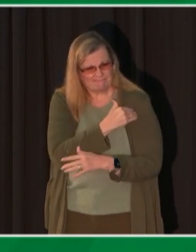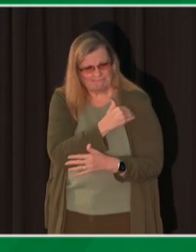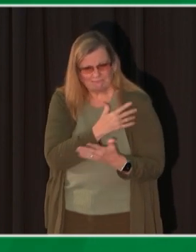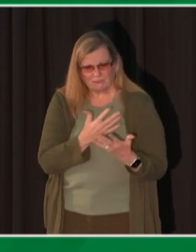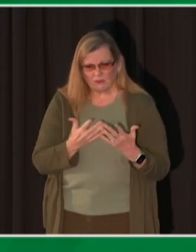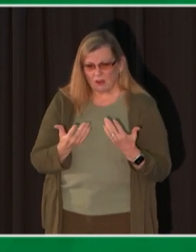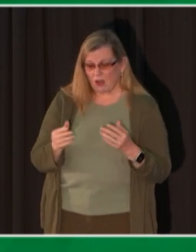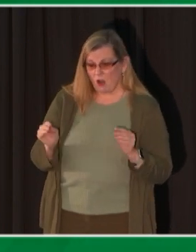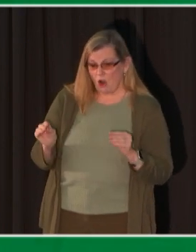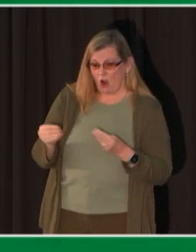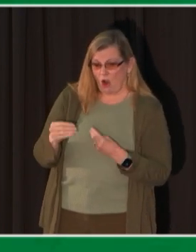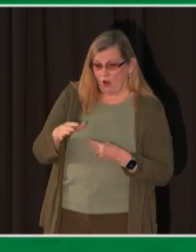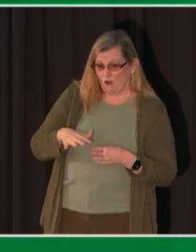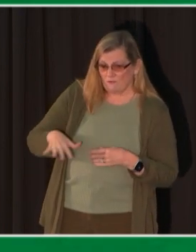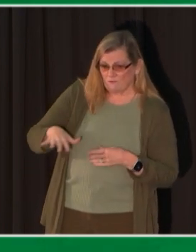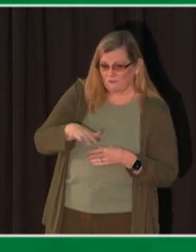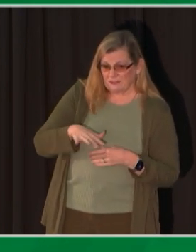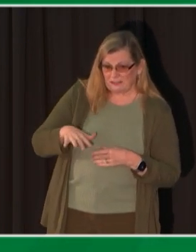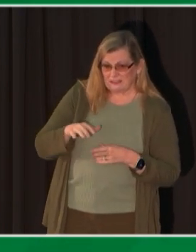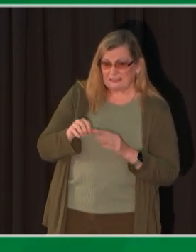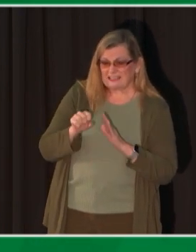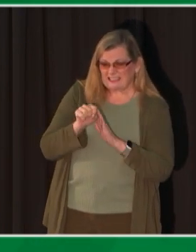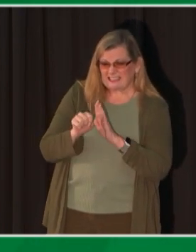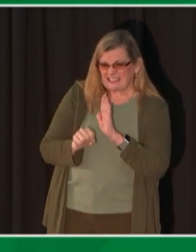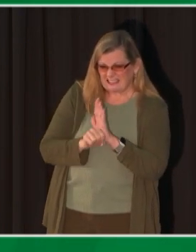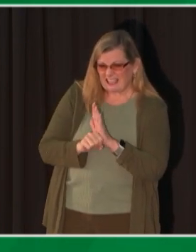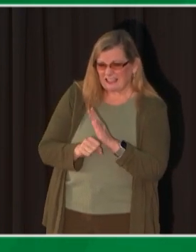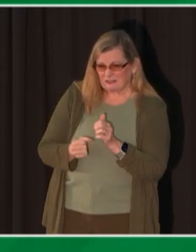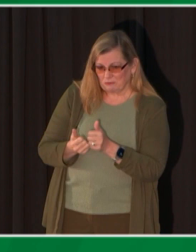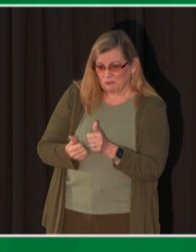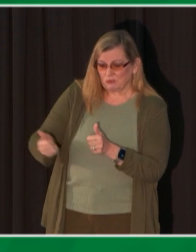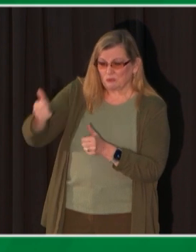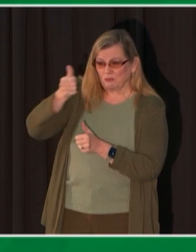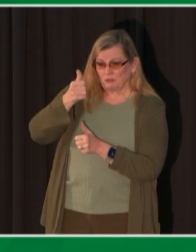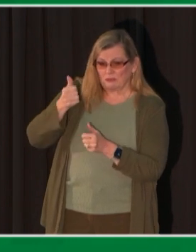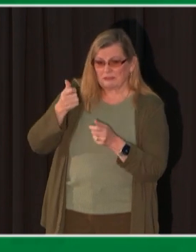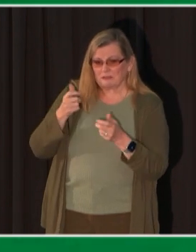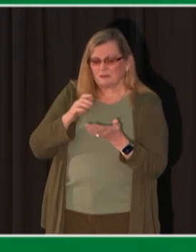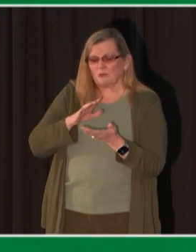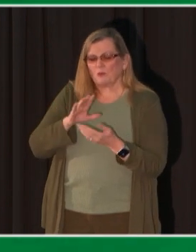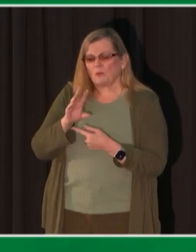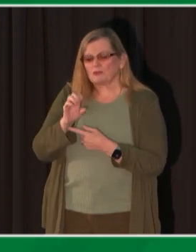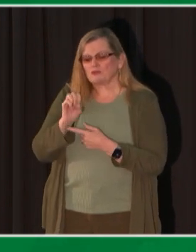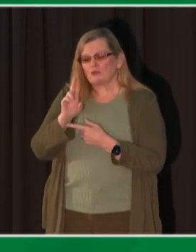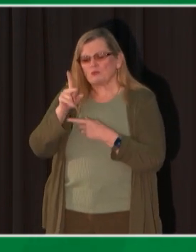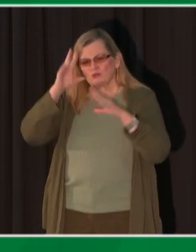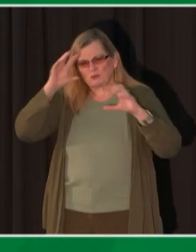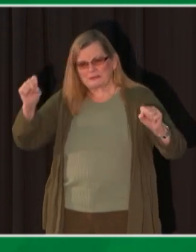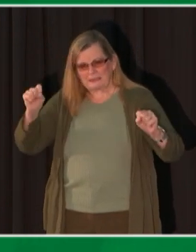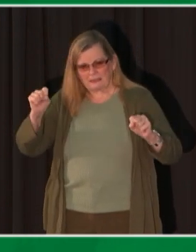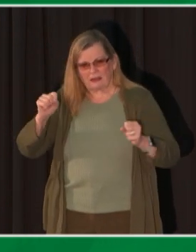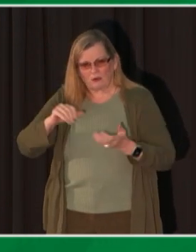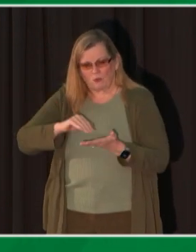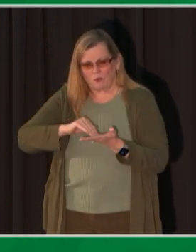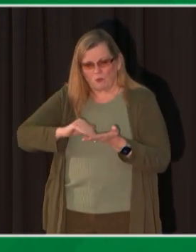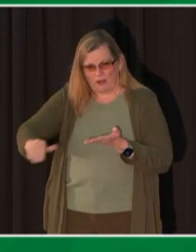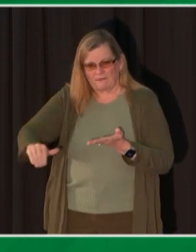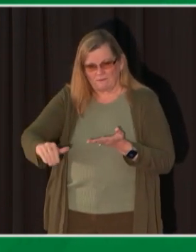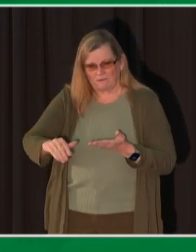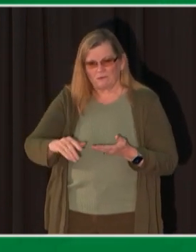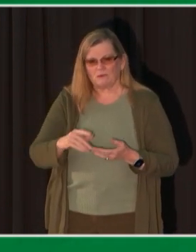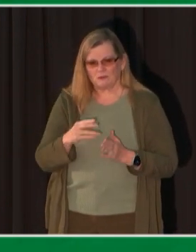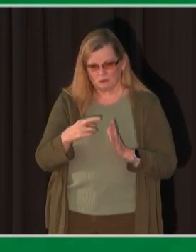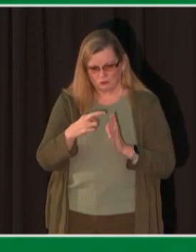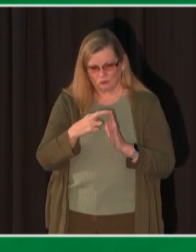the State Superintendent is waiving the 180-day rule. That educators can tell you why that's